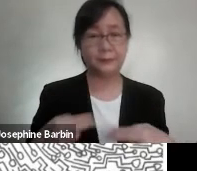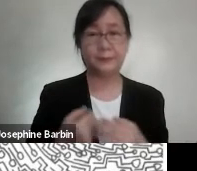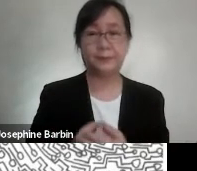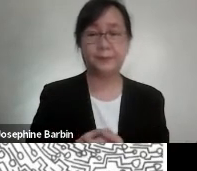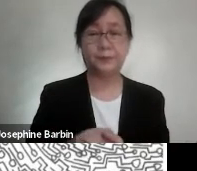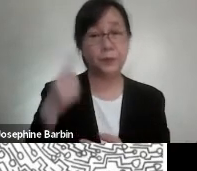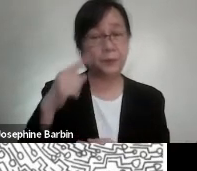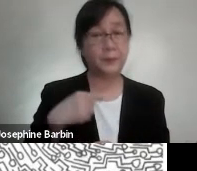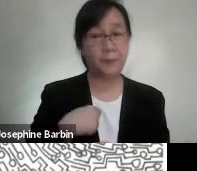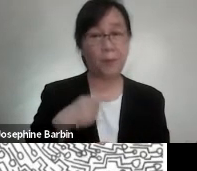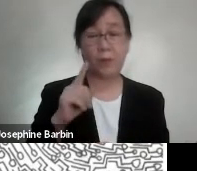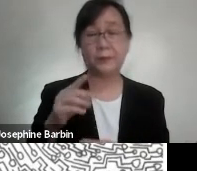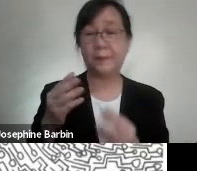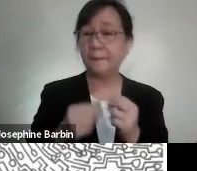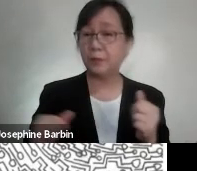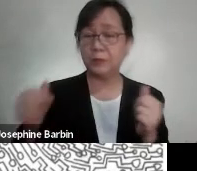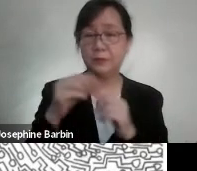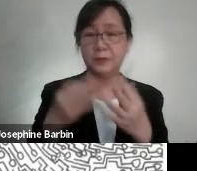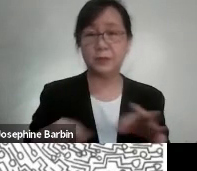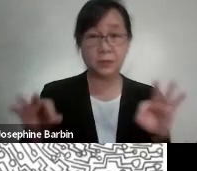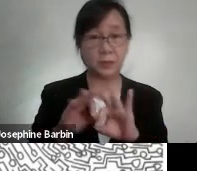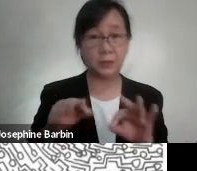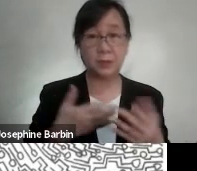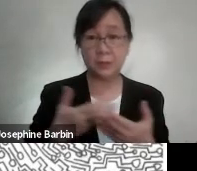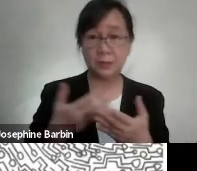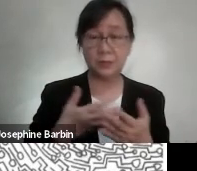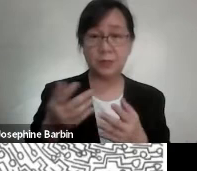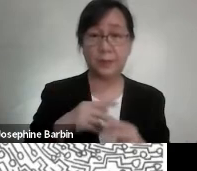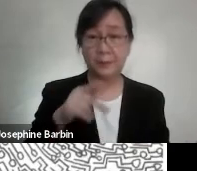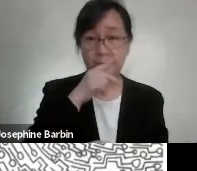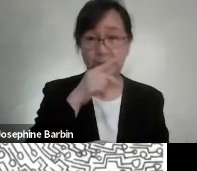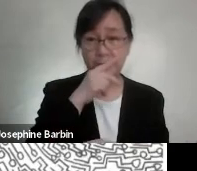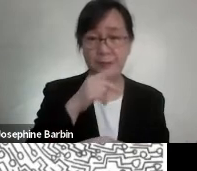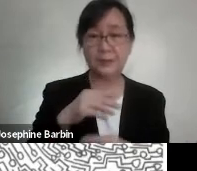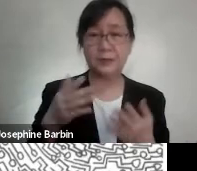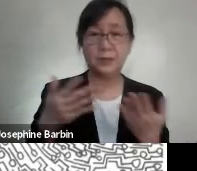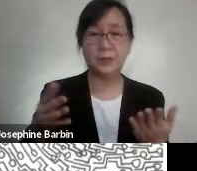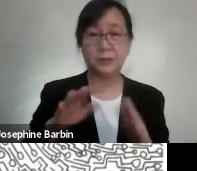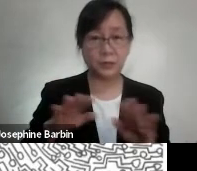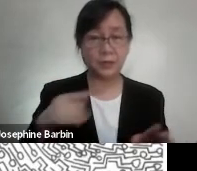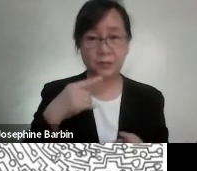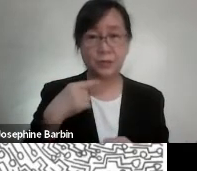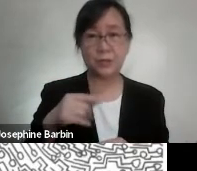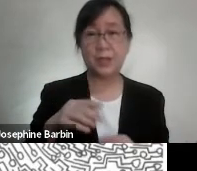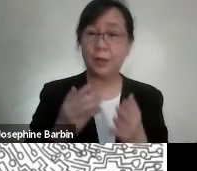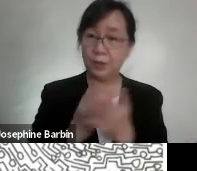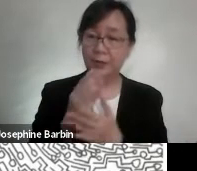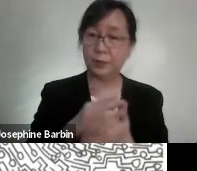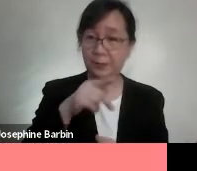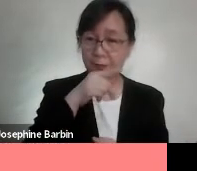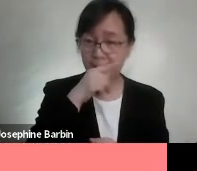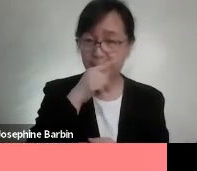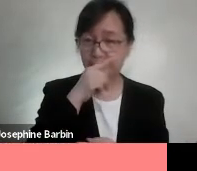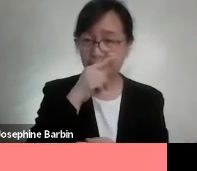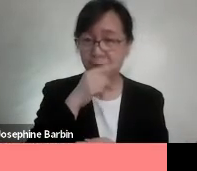For me, one of the most interesting dimensions of the consultations was the privacy dimensions. Children see their right to privacy as critical to realizing